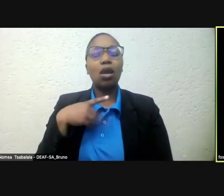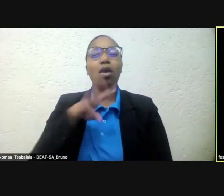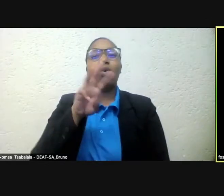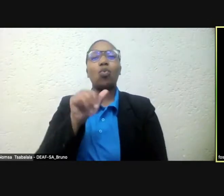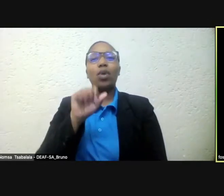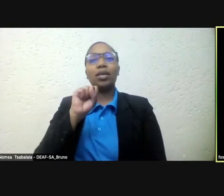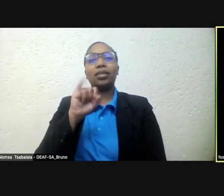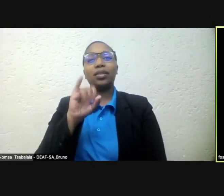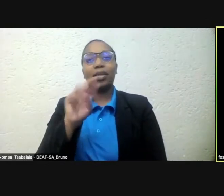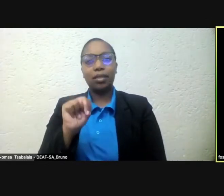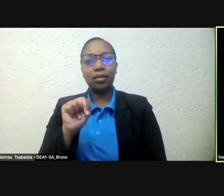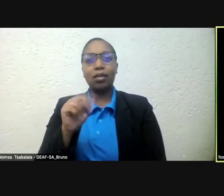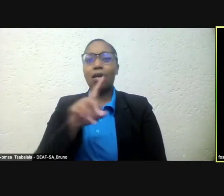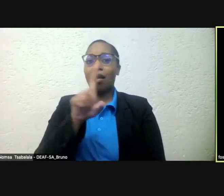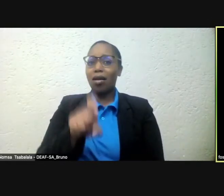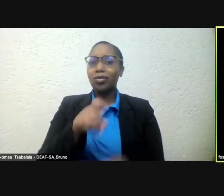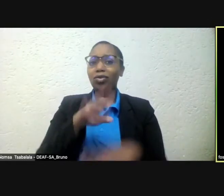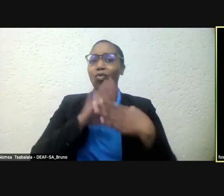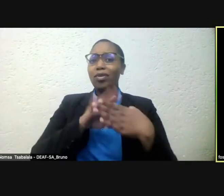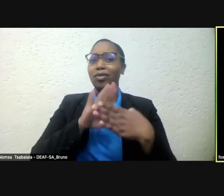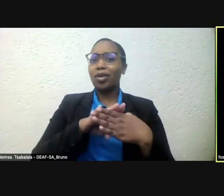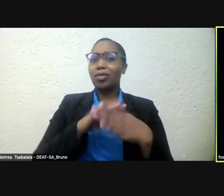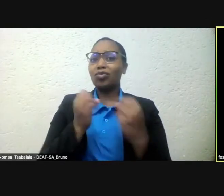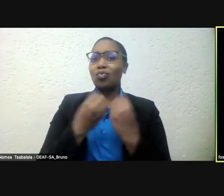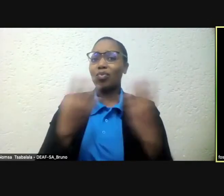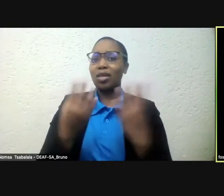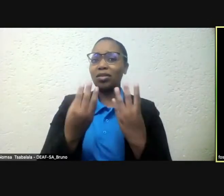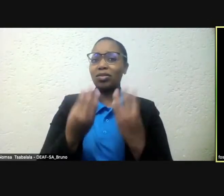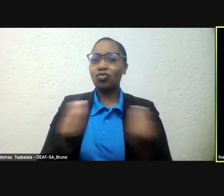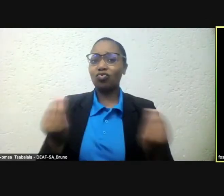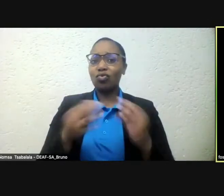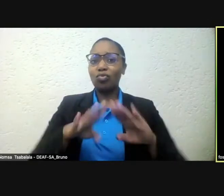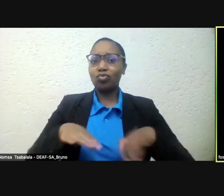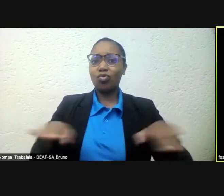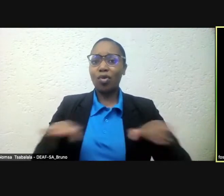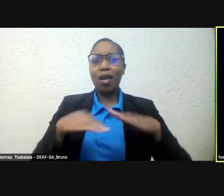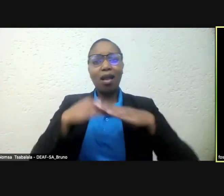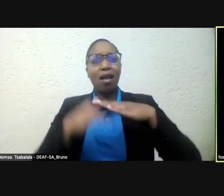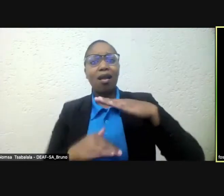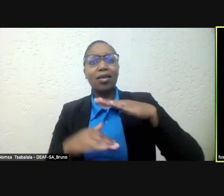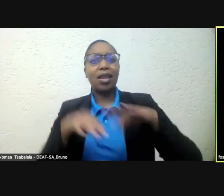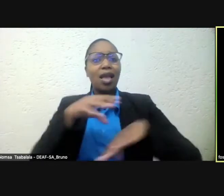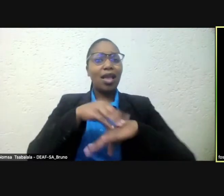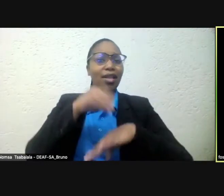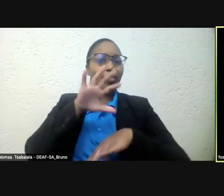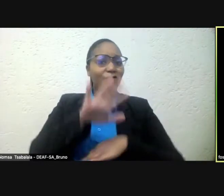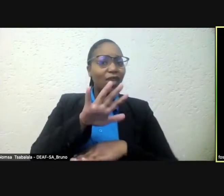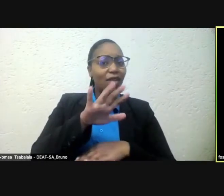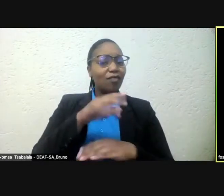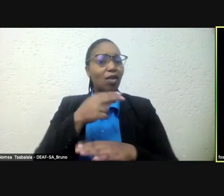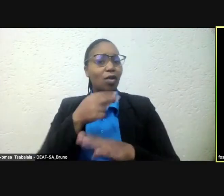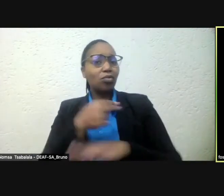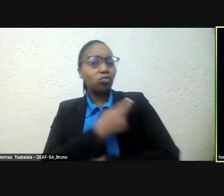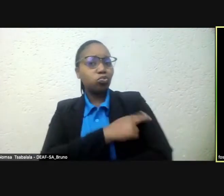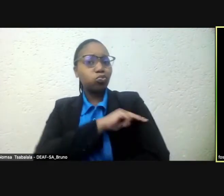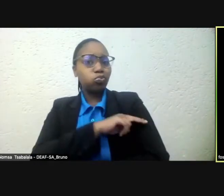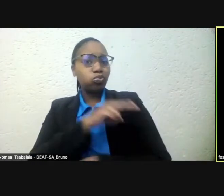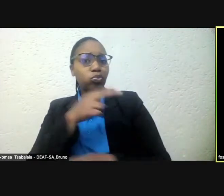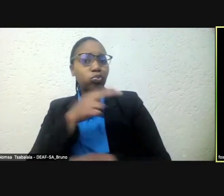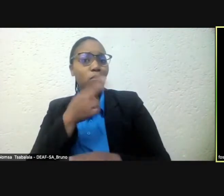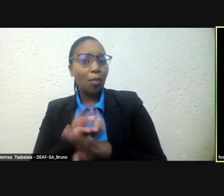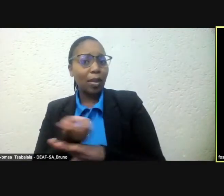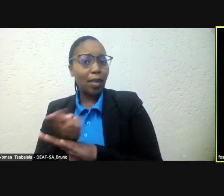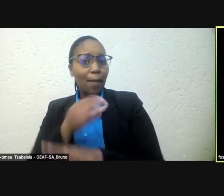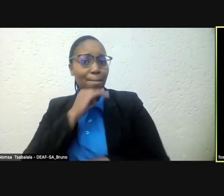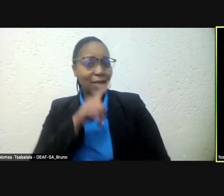many children under the age of 5 has been hospitalized? Does it mean this variant Omicron affect more children as